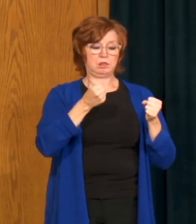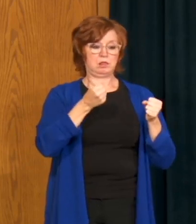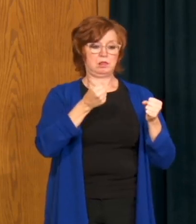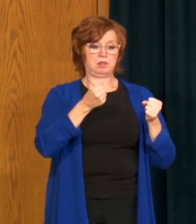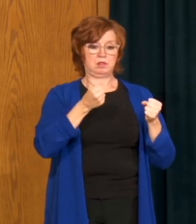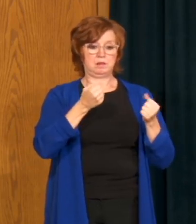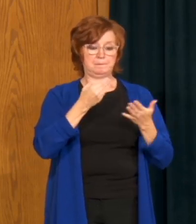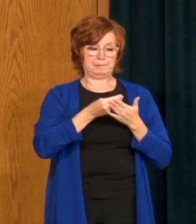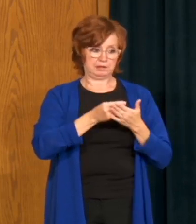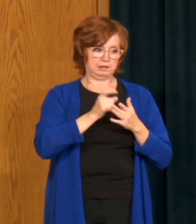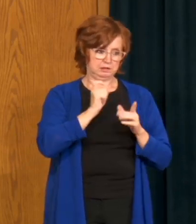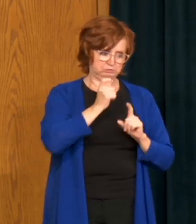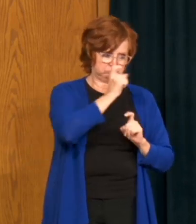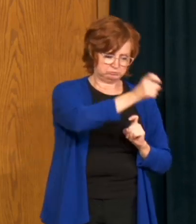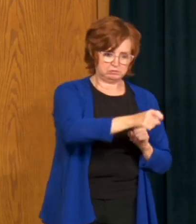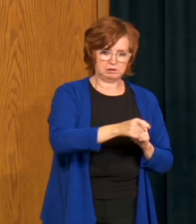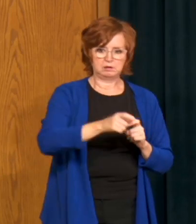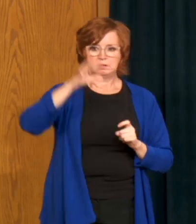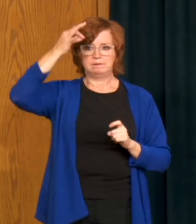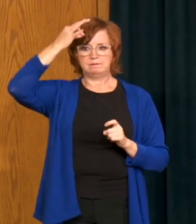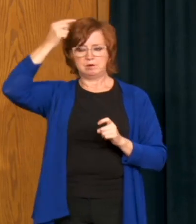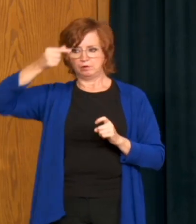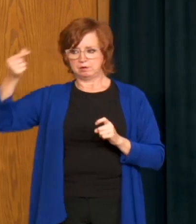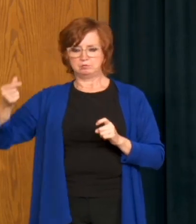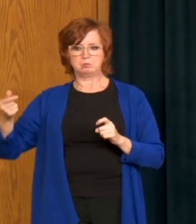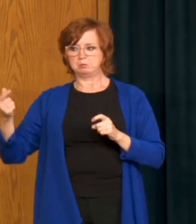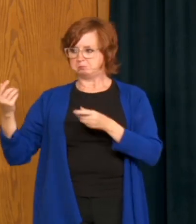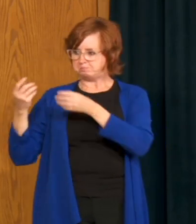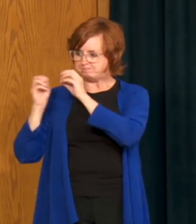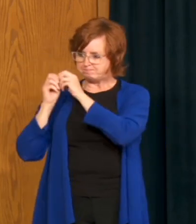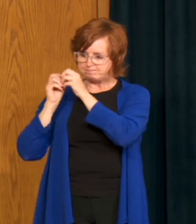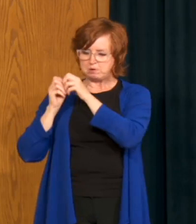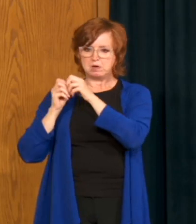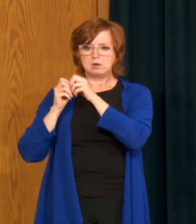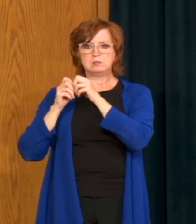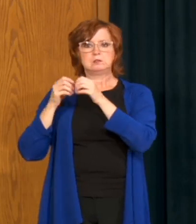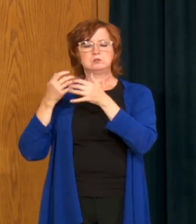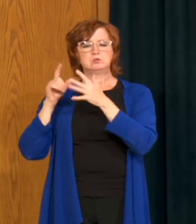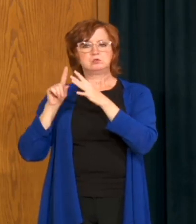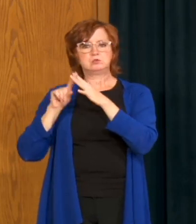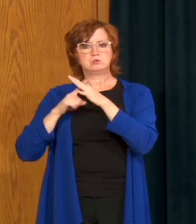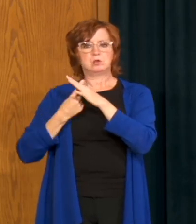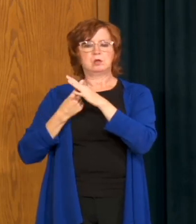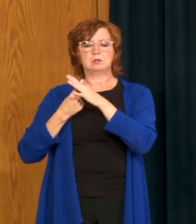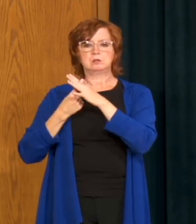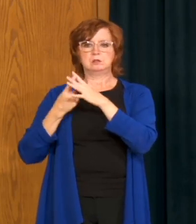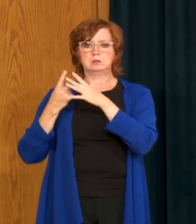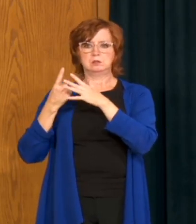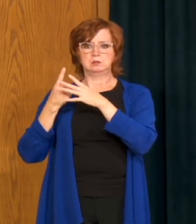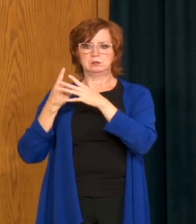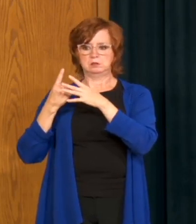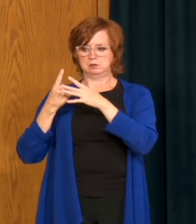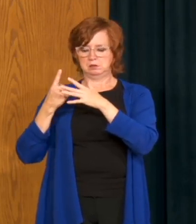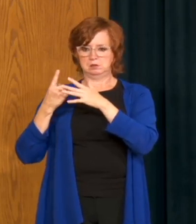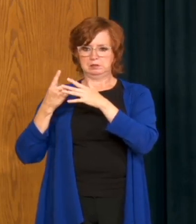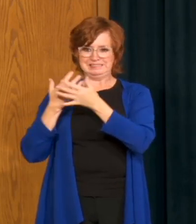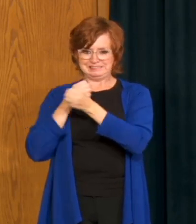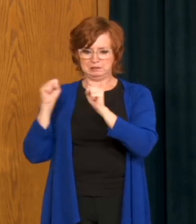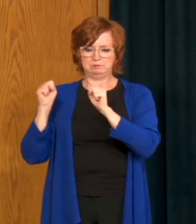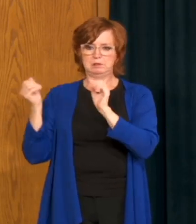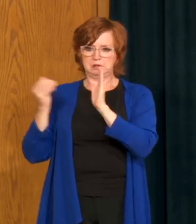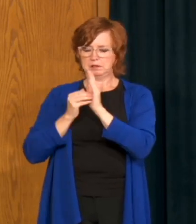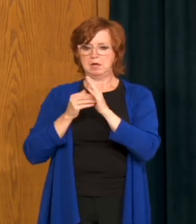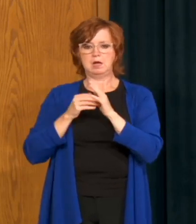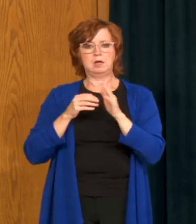fairly significant discussion with the federal government on this Safe Restart Agreement, of which provides us additional resources in the way of personal